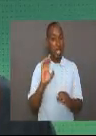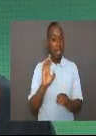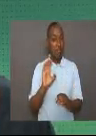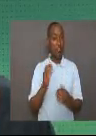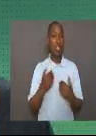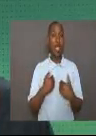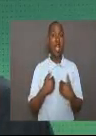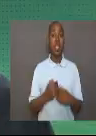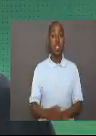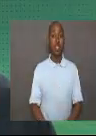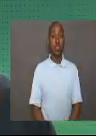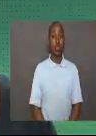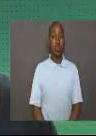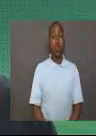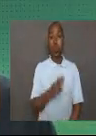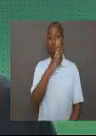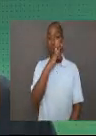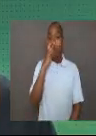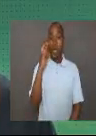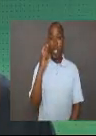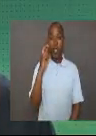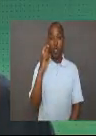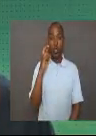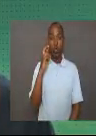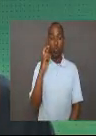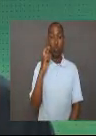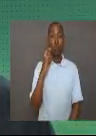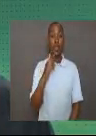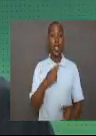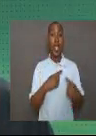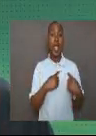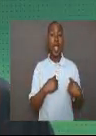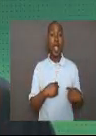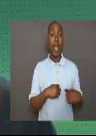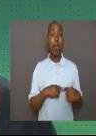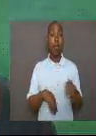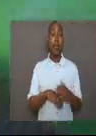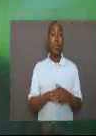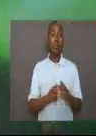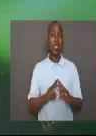arteries because it is further away from the beat of the heart.